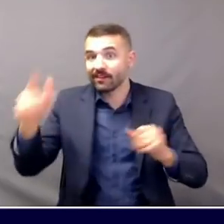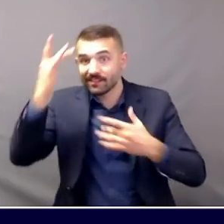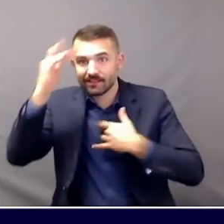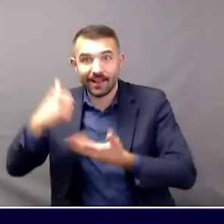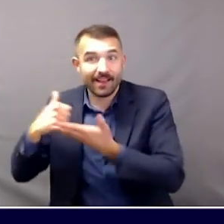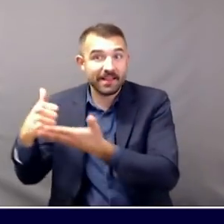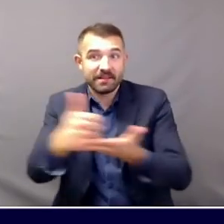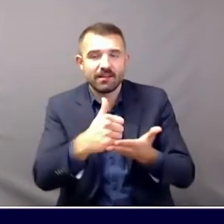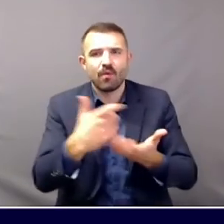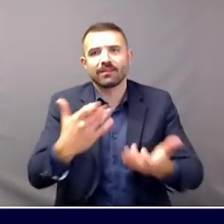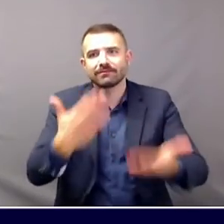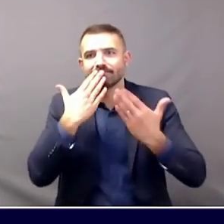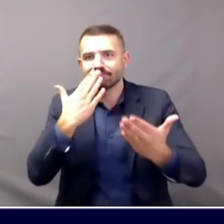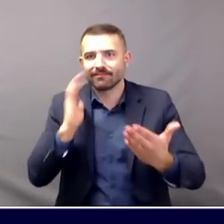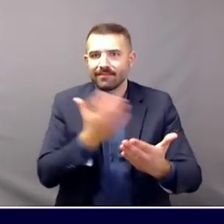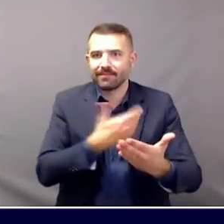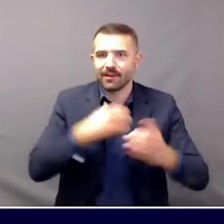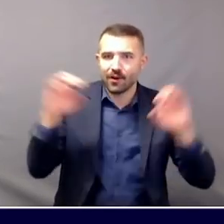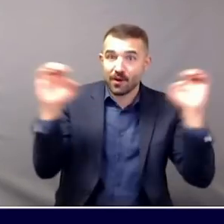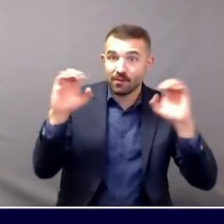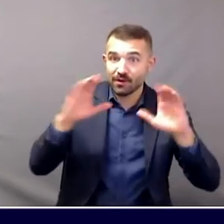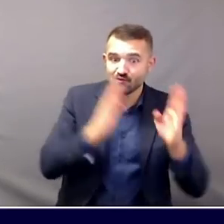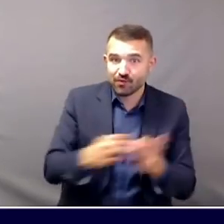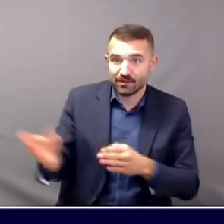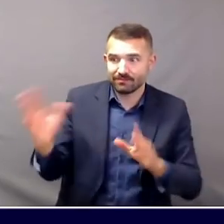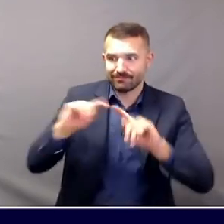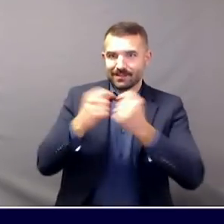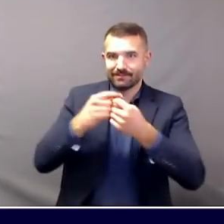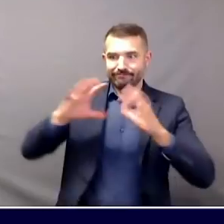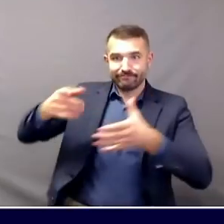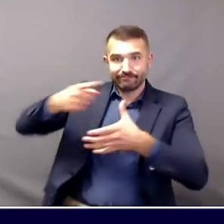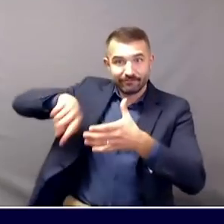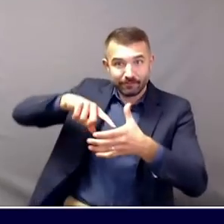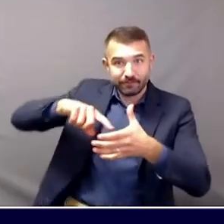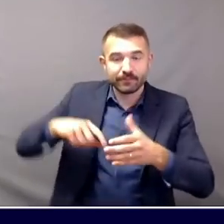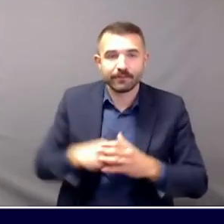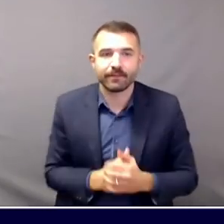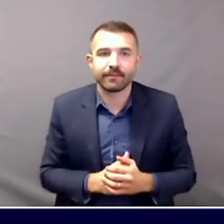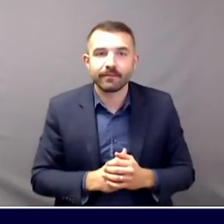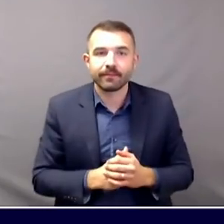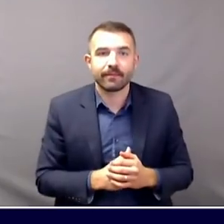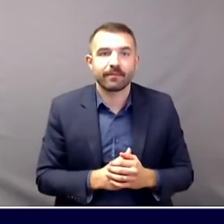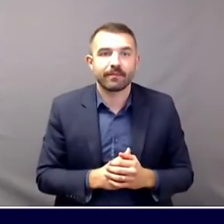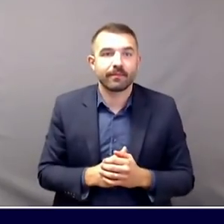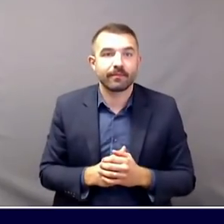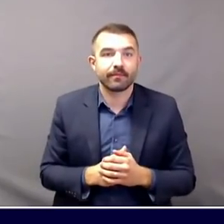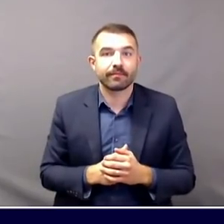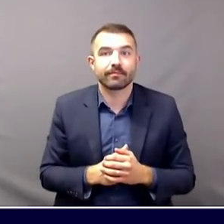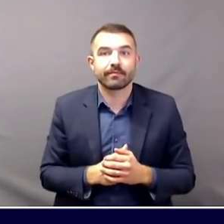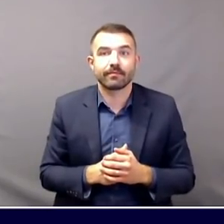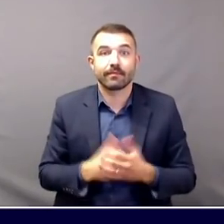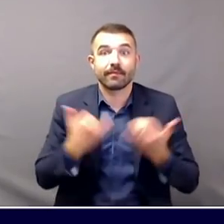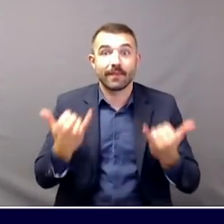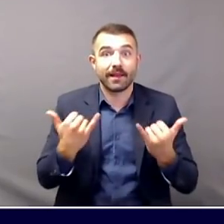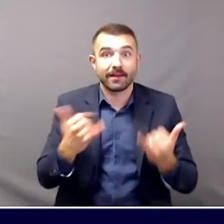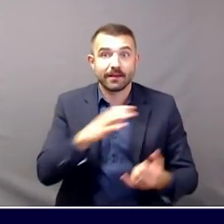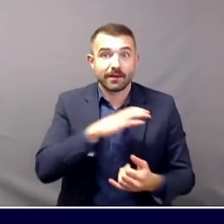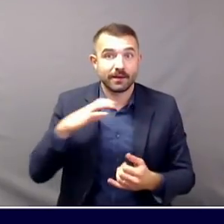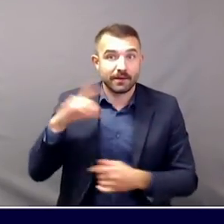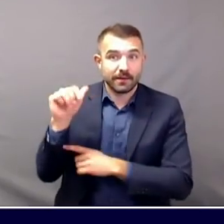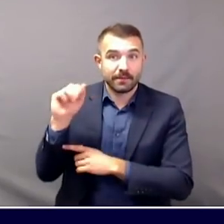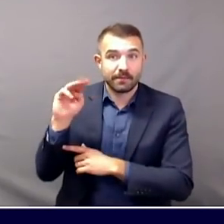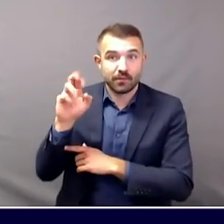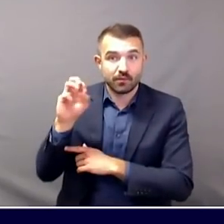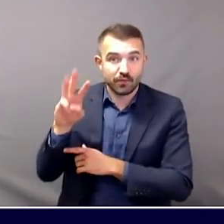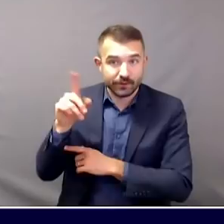With that, I'd like to turn things over to Commissioner Lambrew. Thank you, Dr. Shah. The Maine Department of Health and Human Services